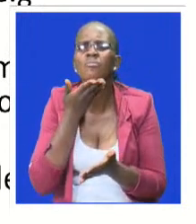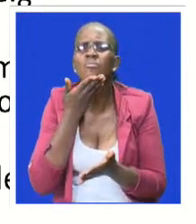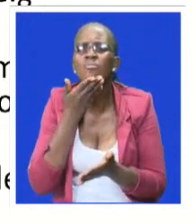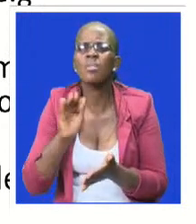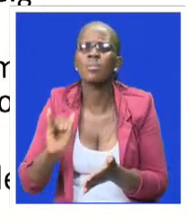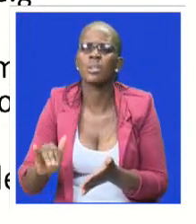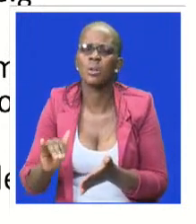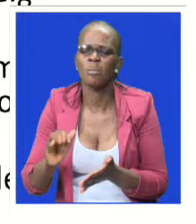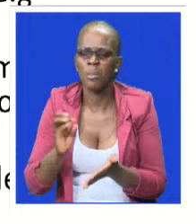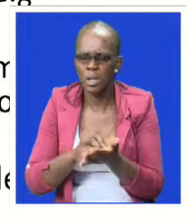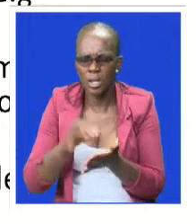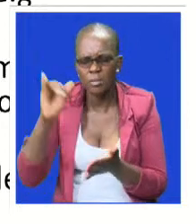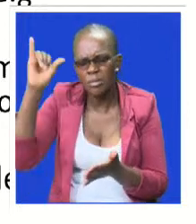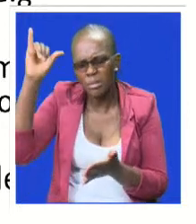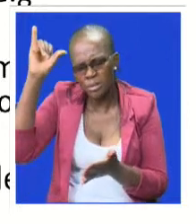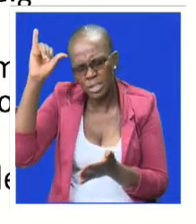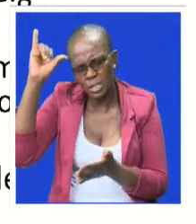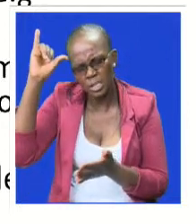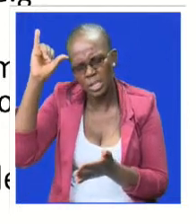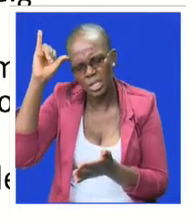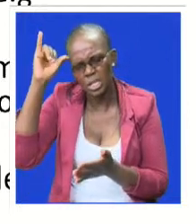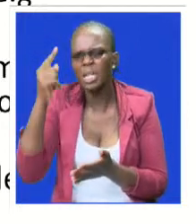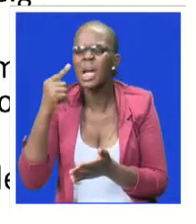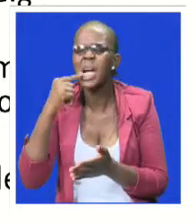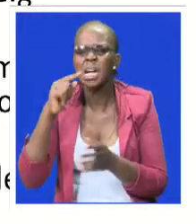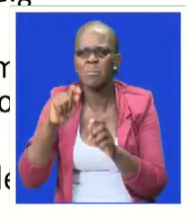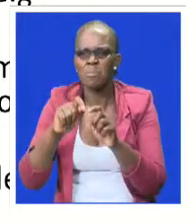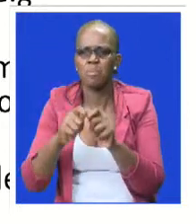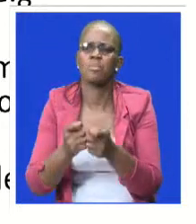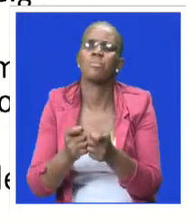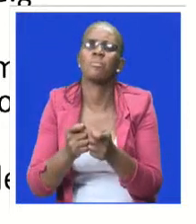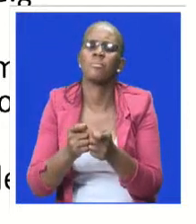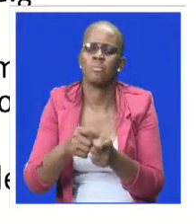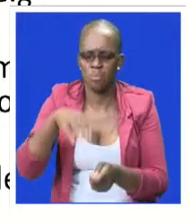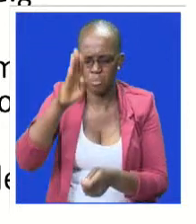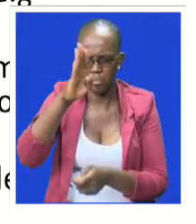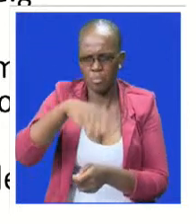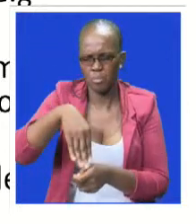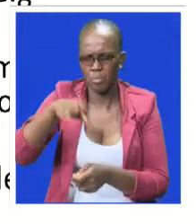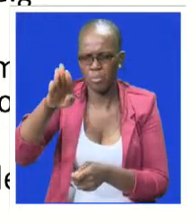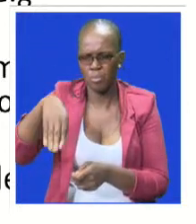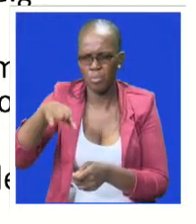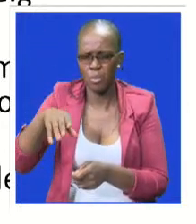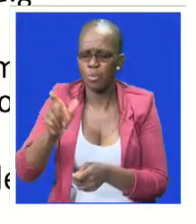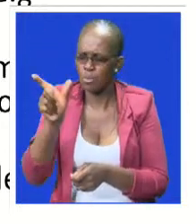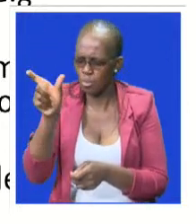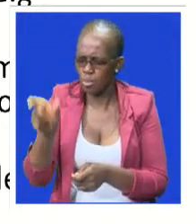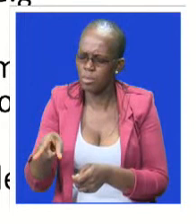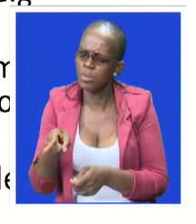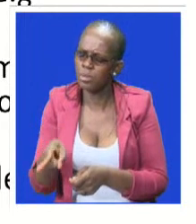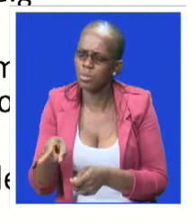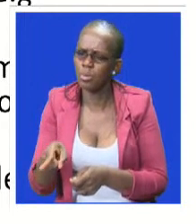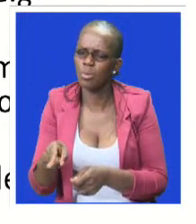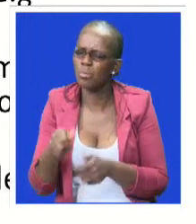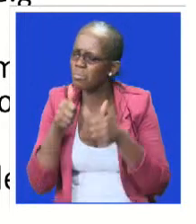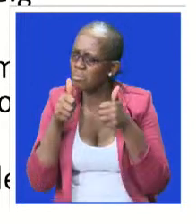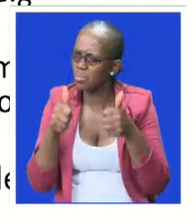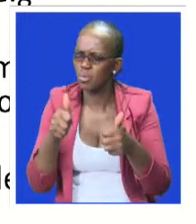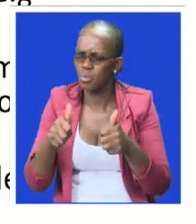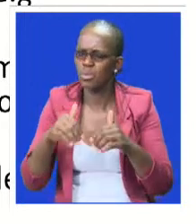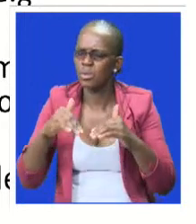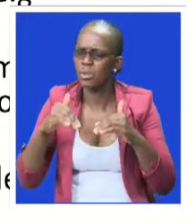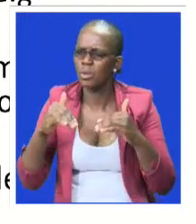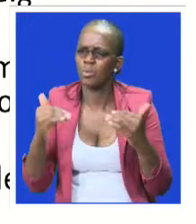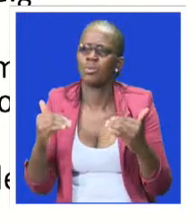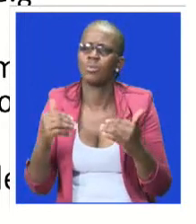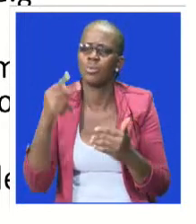painting, which means this shaman was good at drawing at the pictures or drawing at